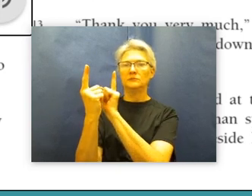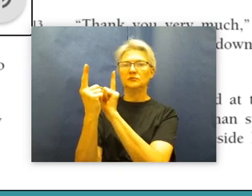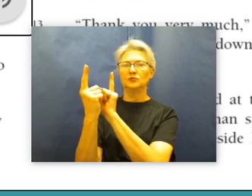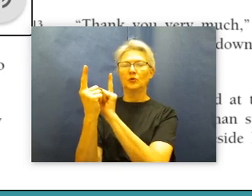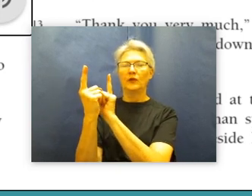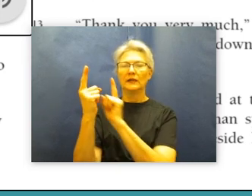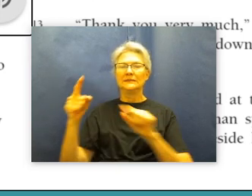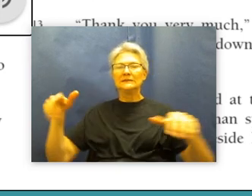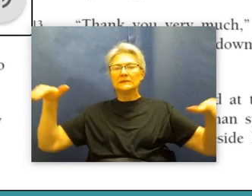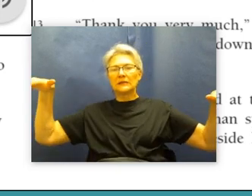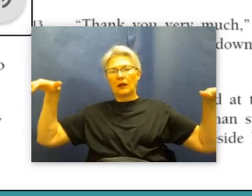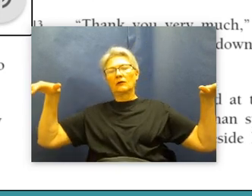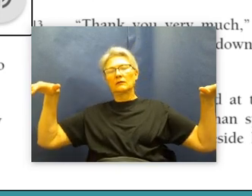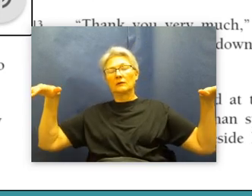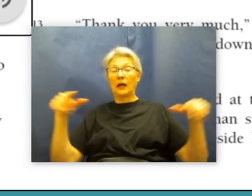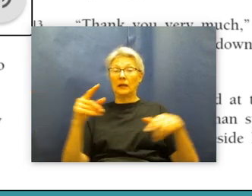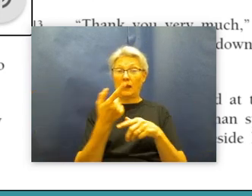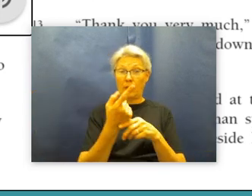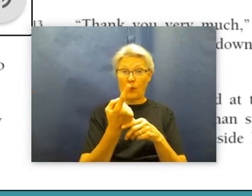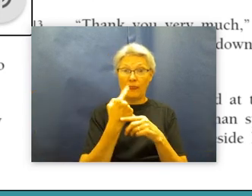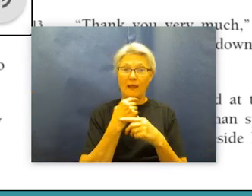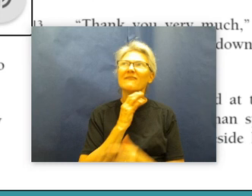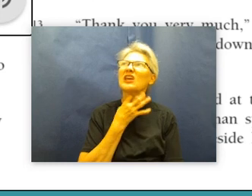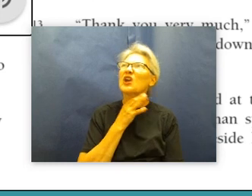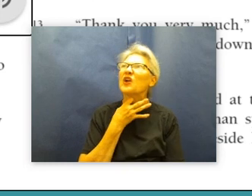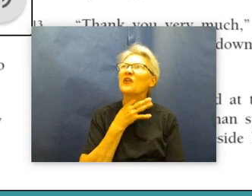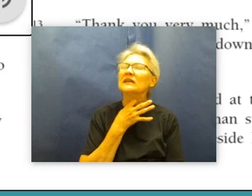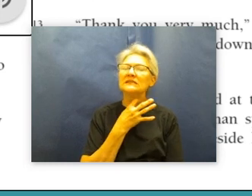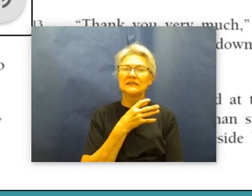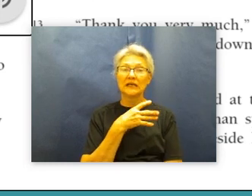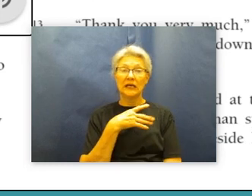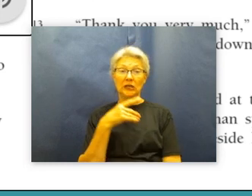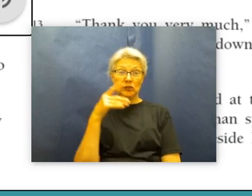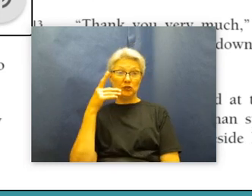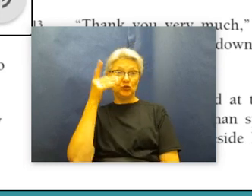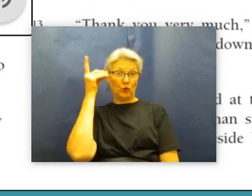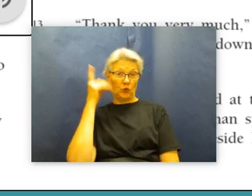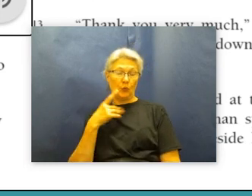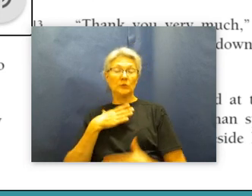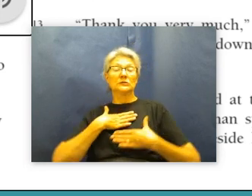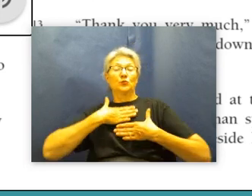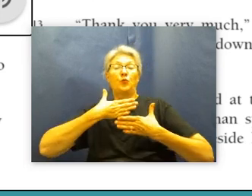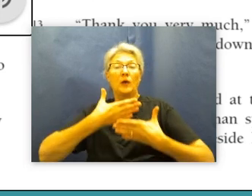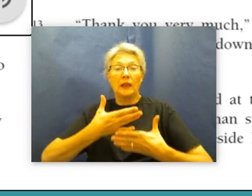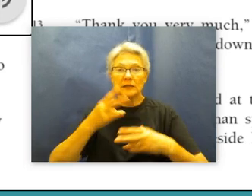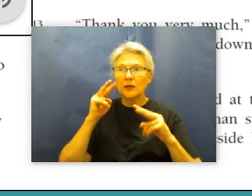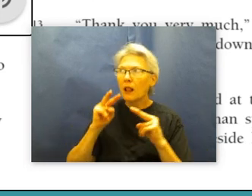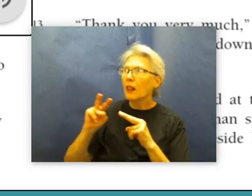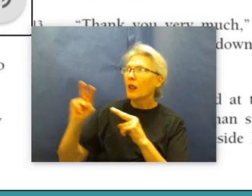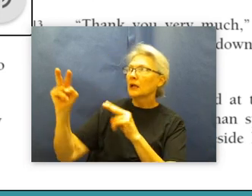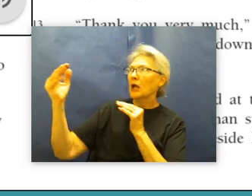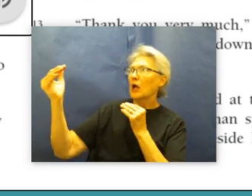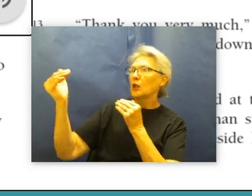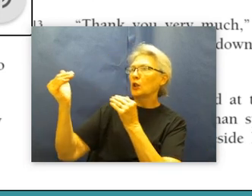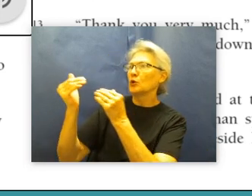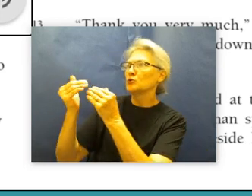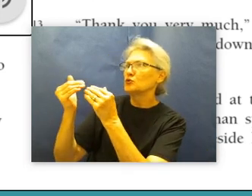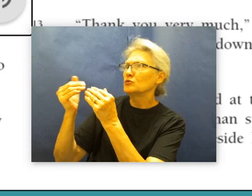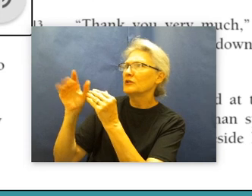word that I thought of in this moment was curious. The fact that she was willing to take a look and discover what